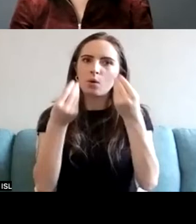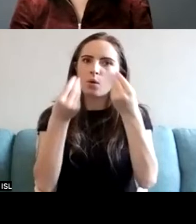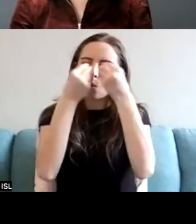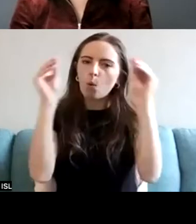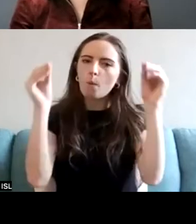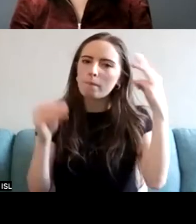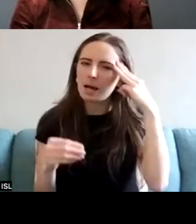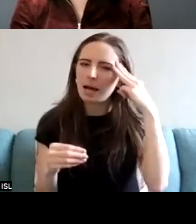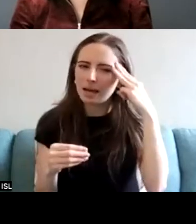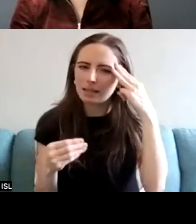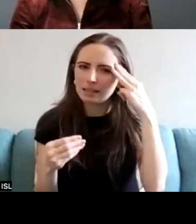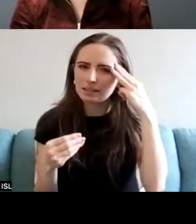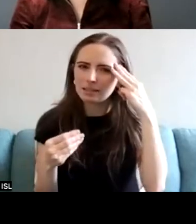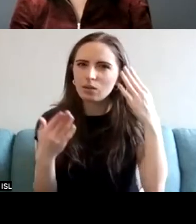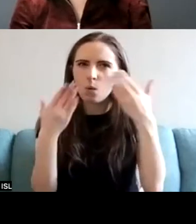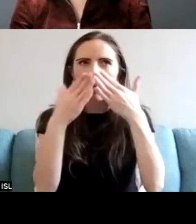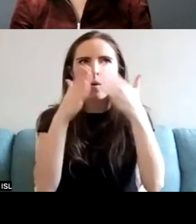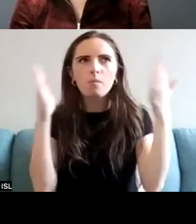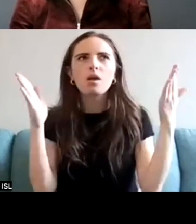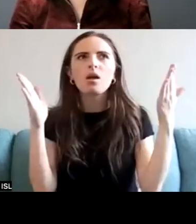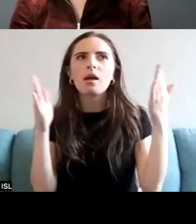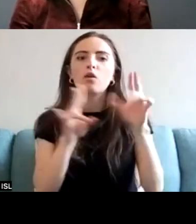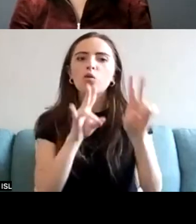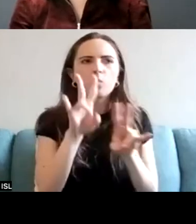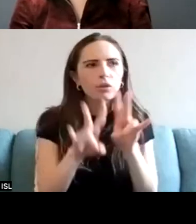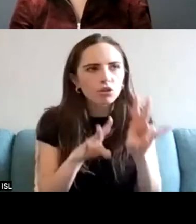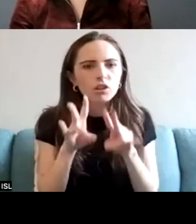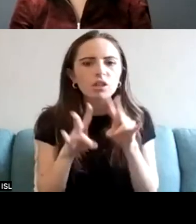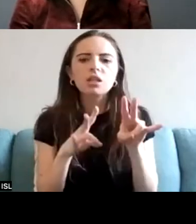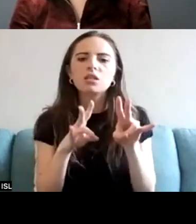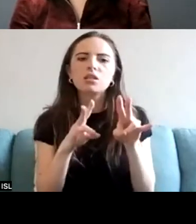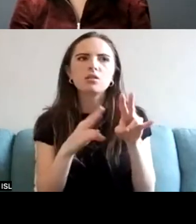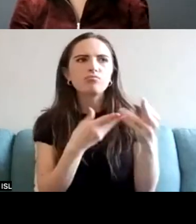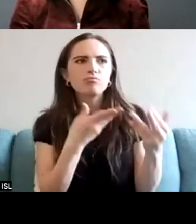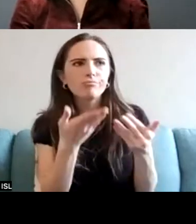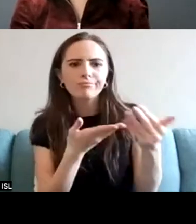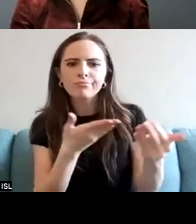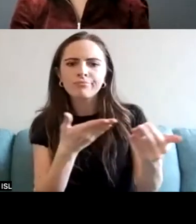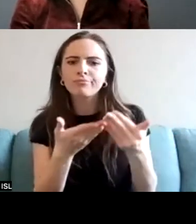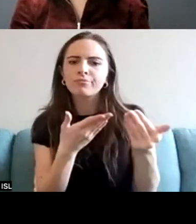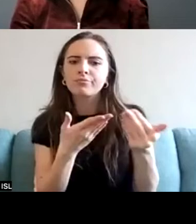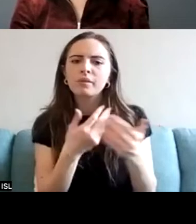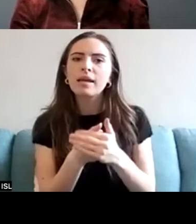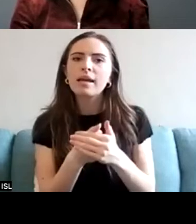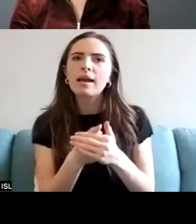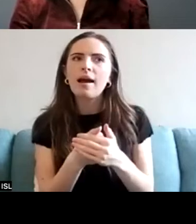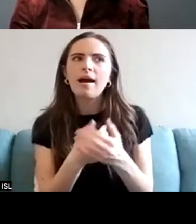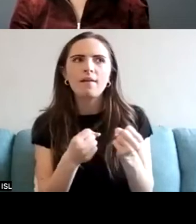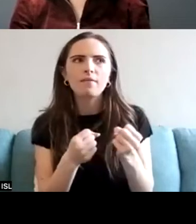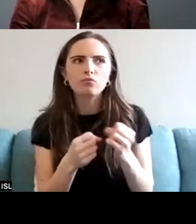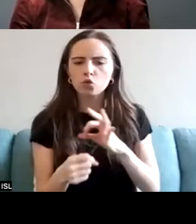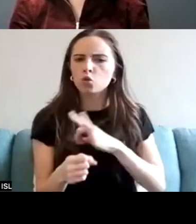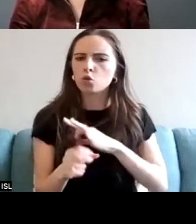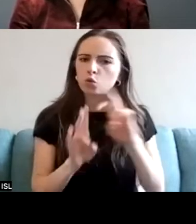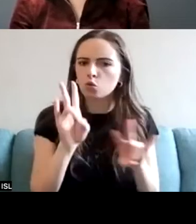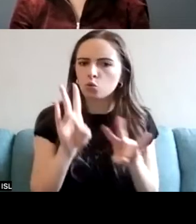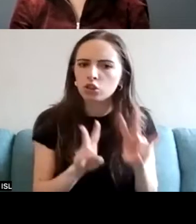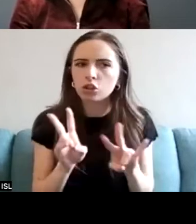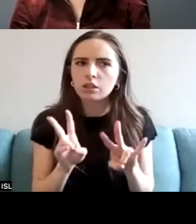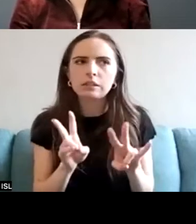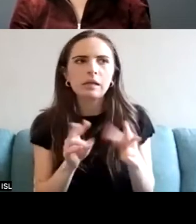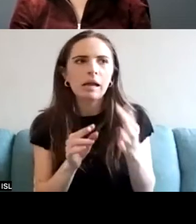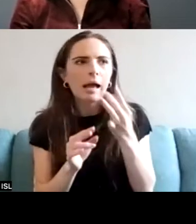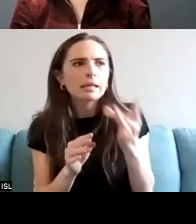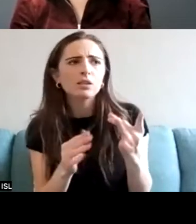to ask questions, and more importantly, if you're asking questions, do that with intention of finding out what's best for